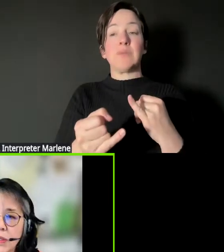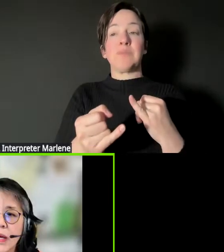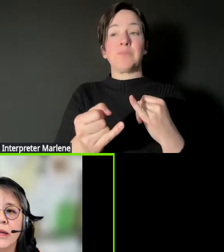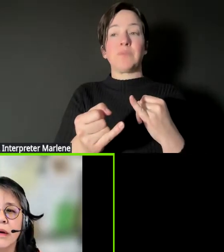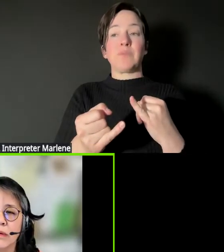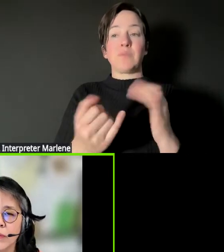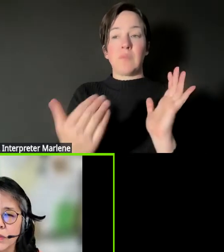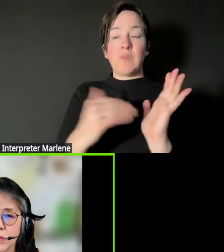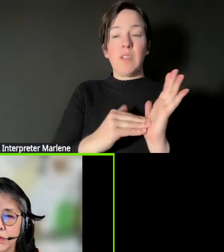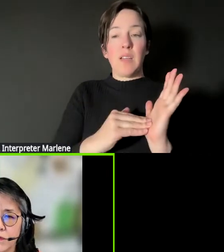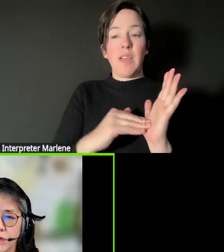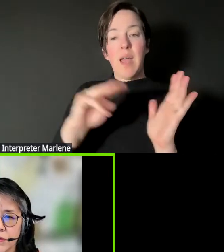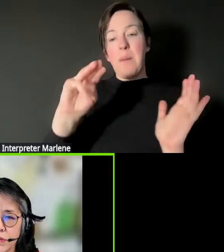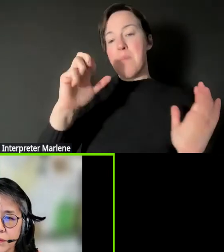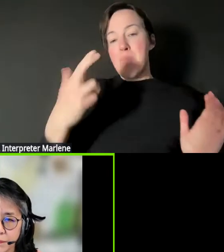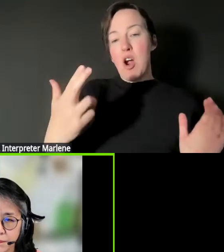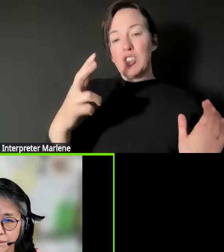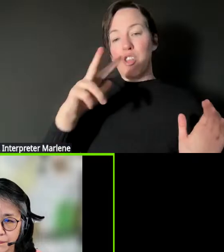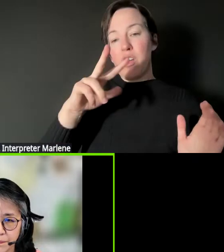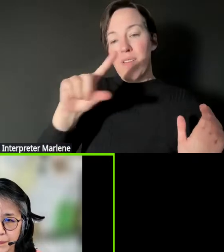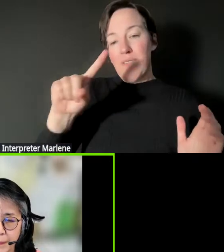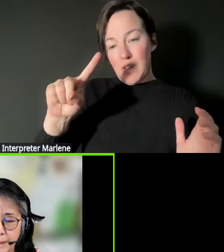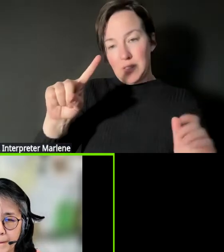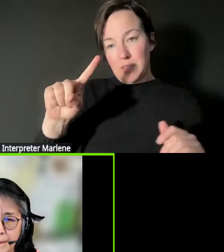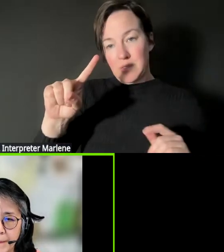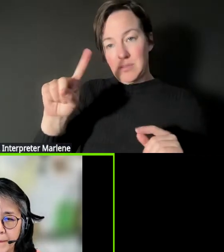once again on March 31st,